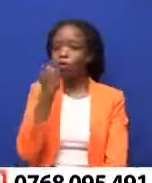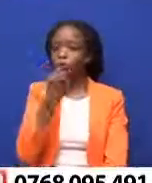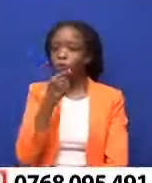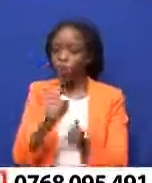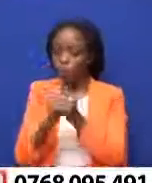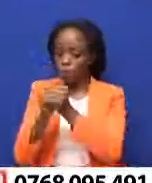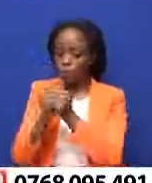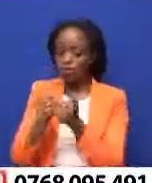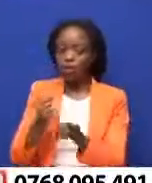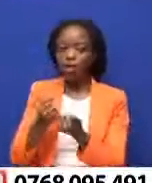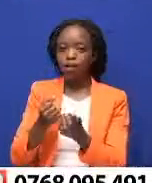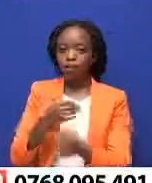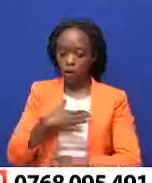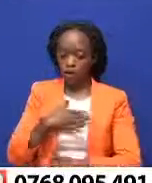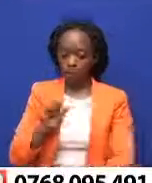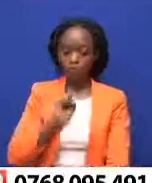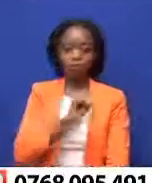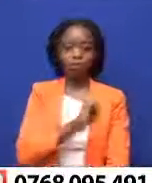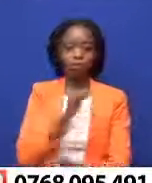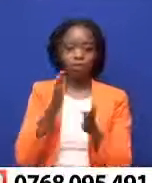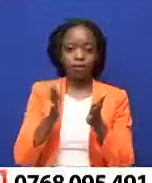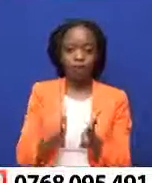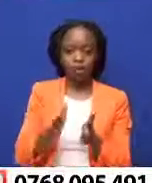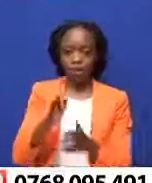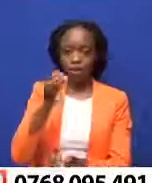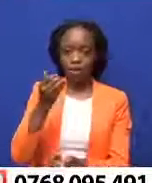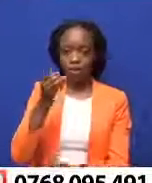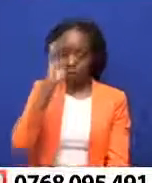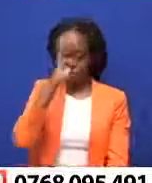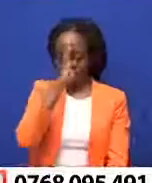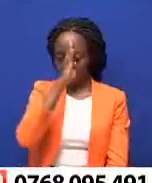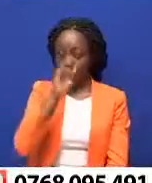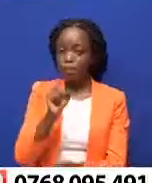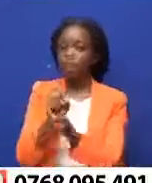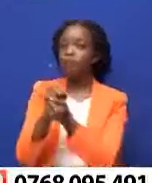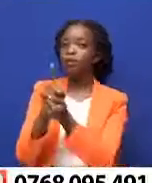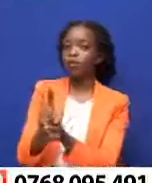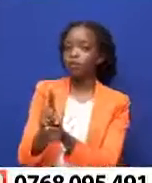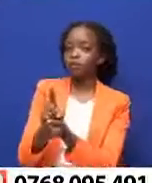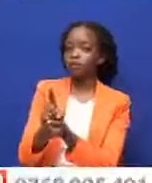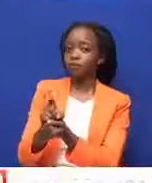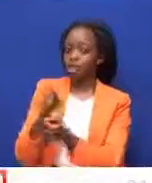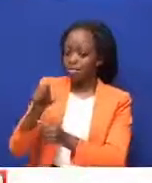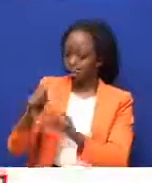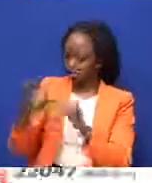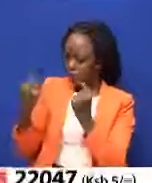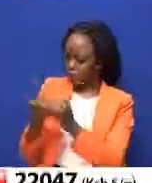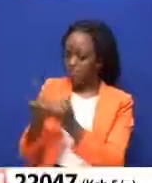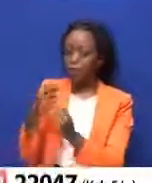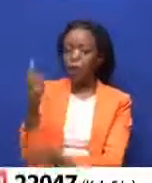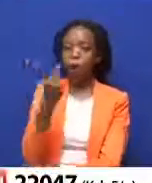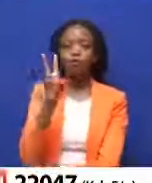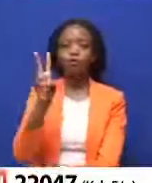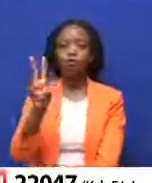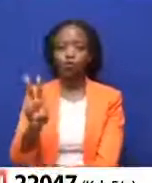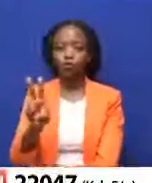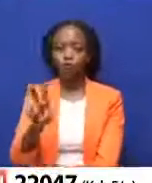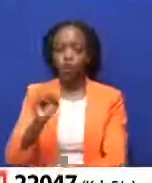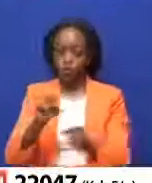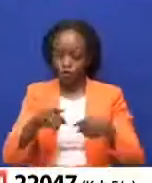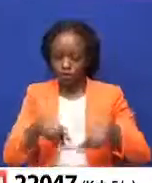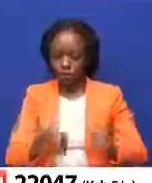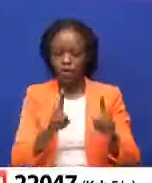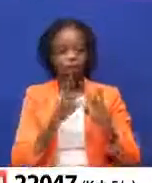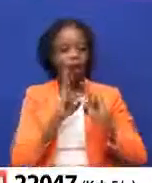Honorable Senator Moses Masika Wetangula, we were 11. And the purported coup, they had only 2. So you can answer yourself